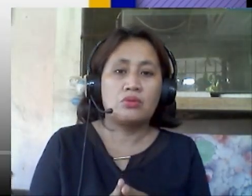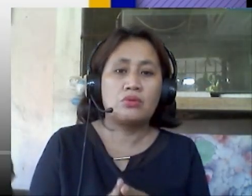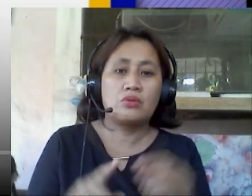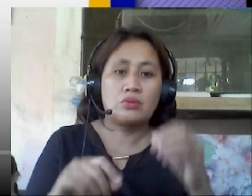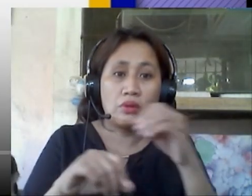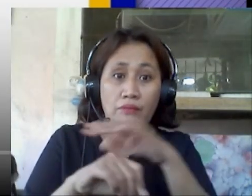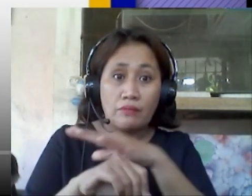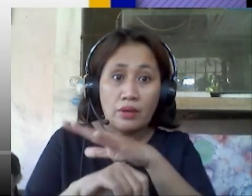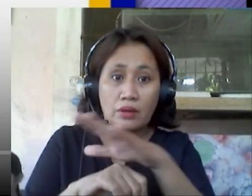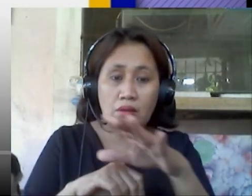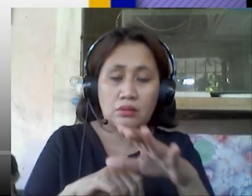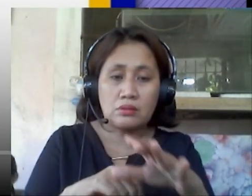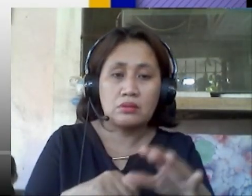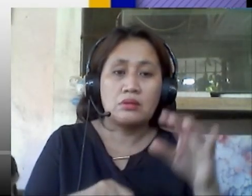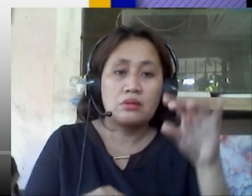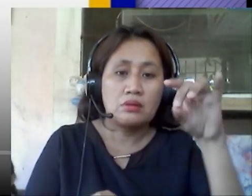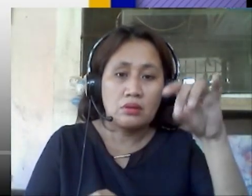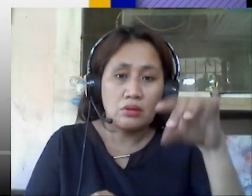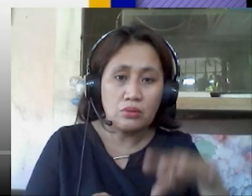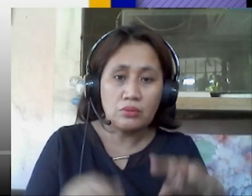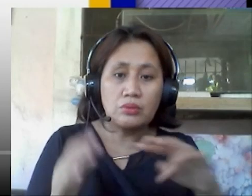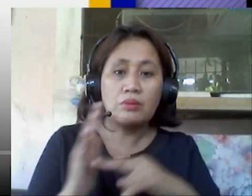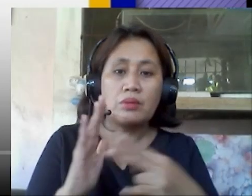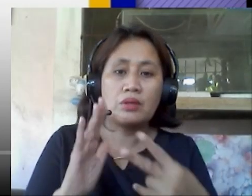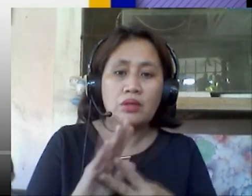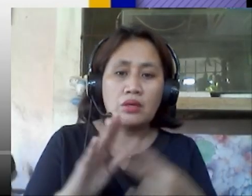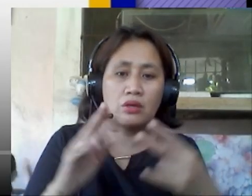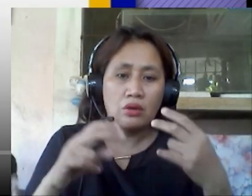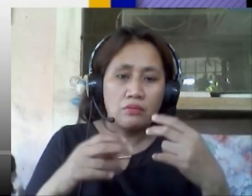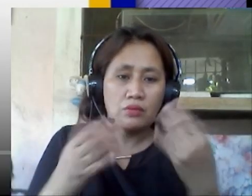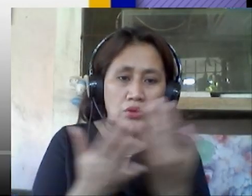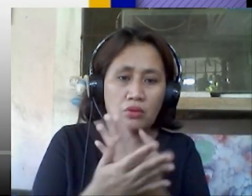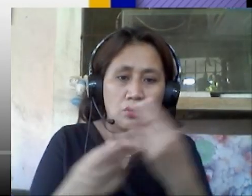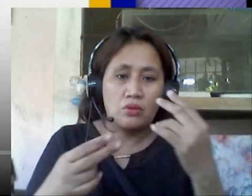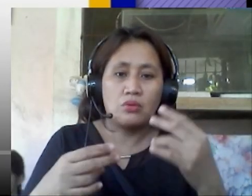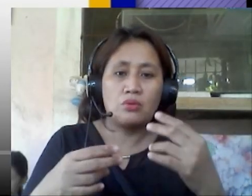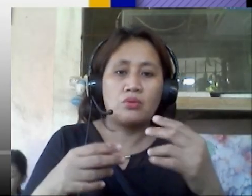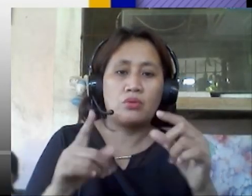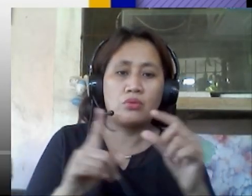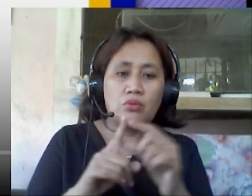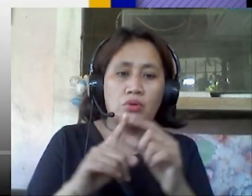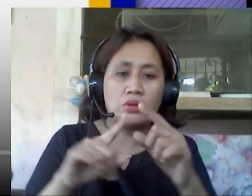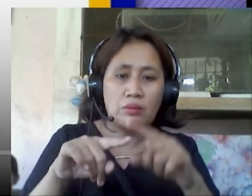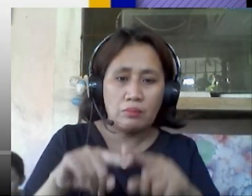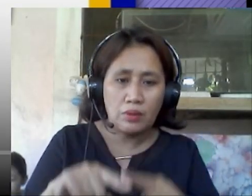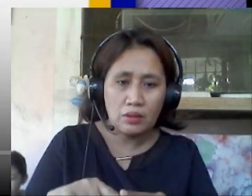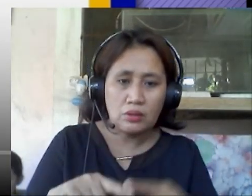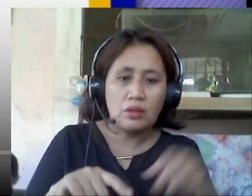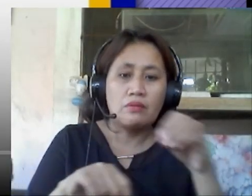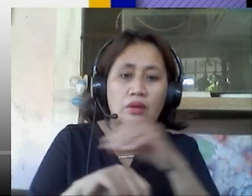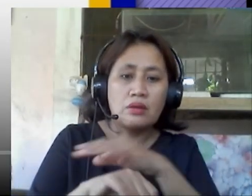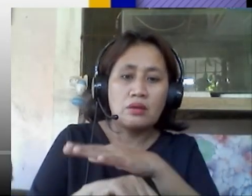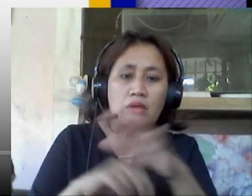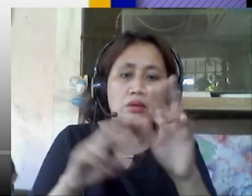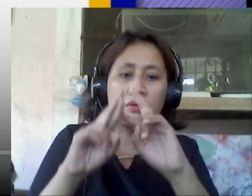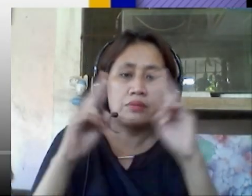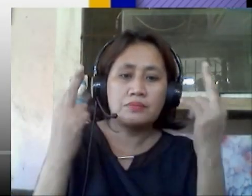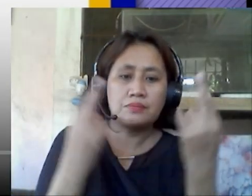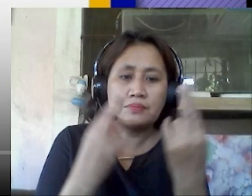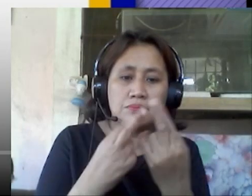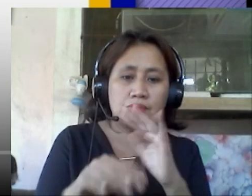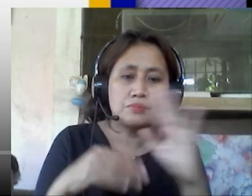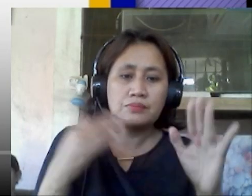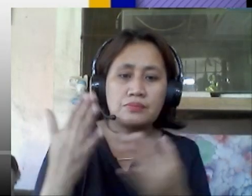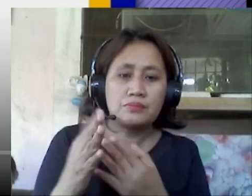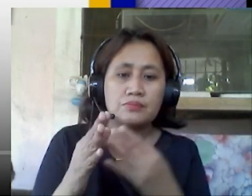clue. The meaning of the difficult word depends on the cause-effect relationship of other words as expressed in